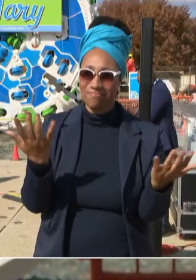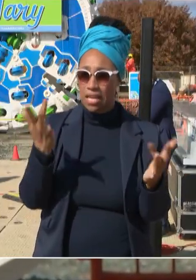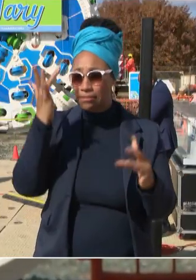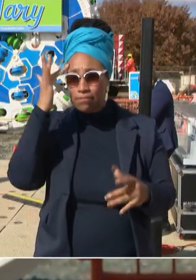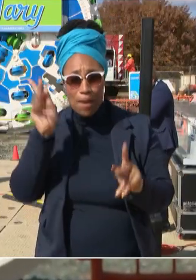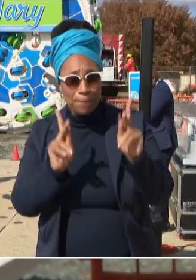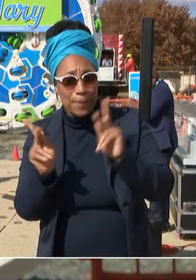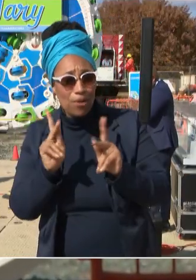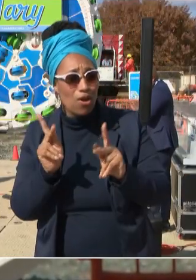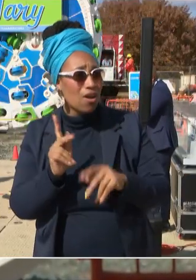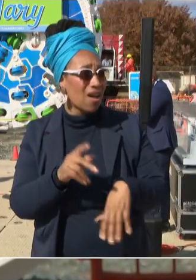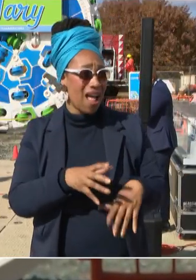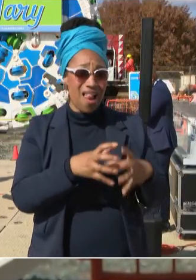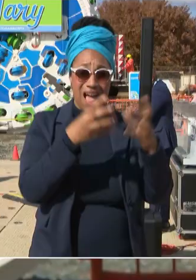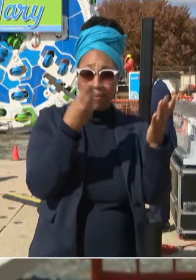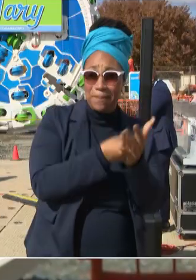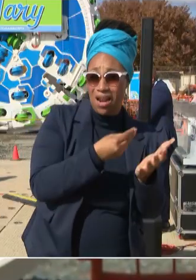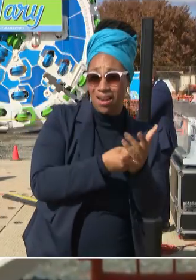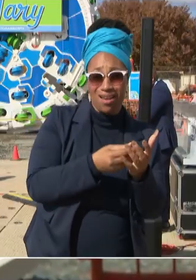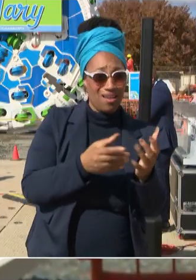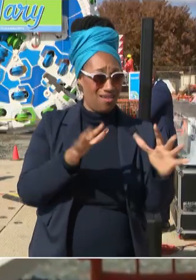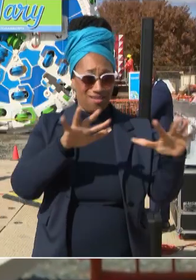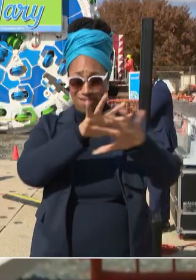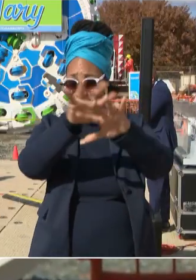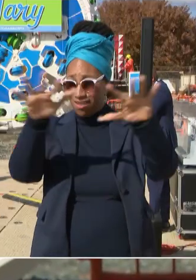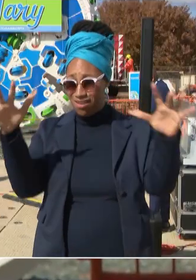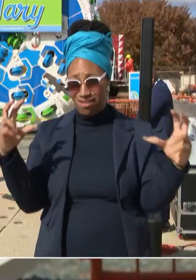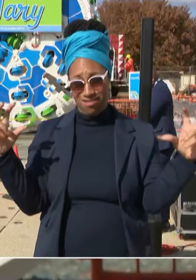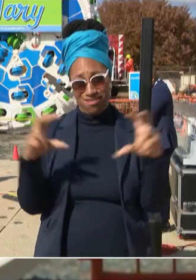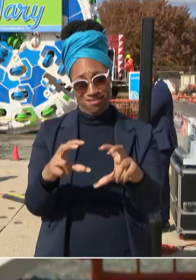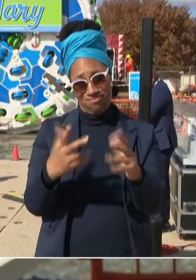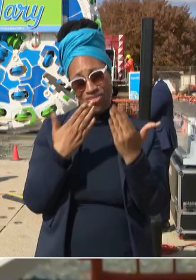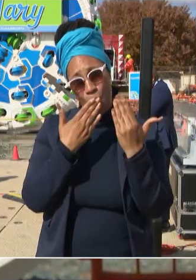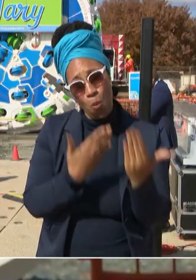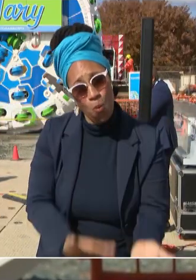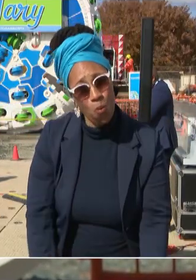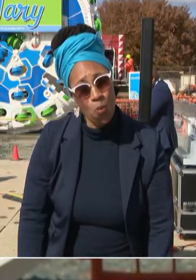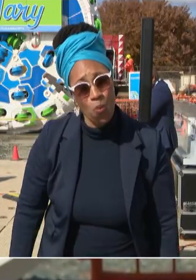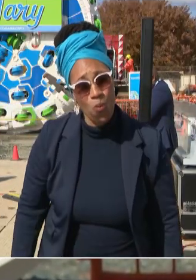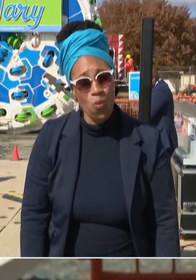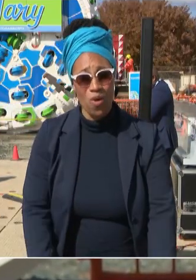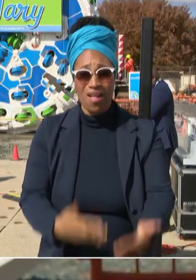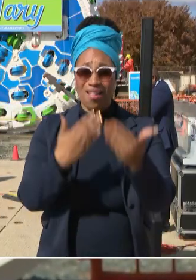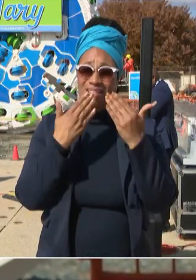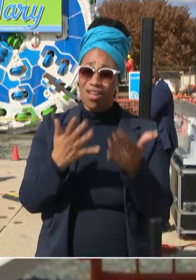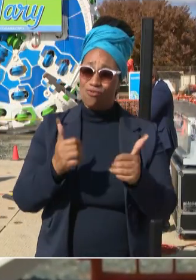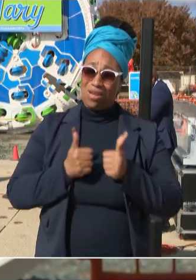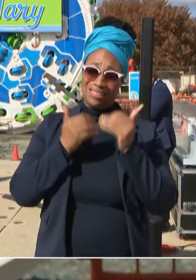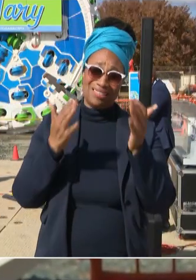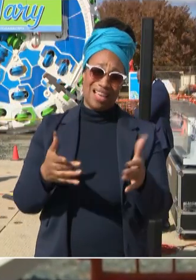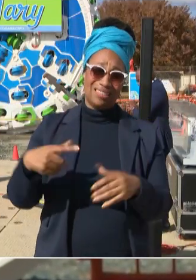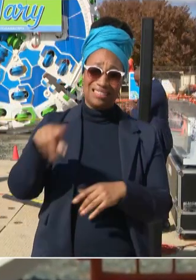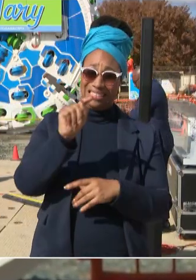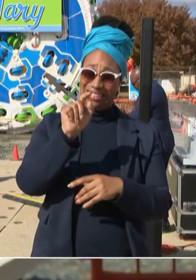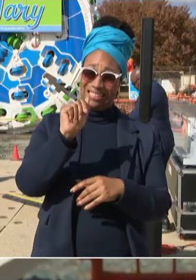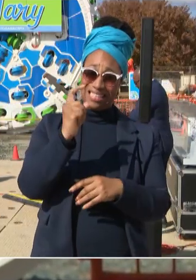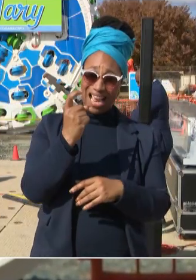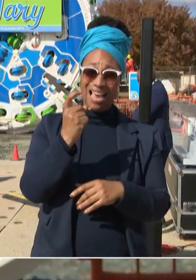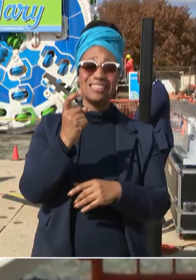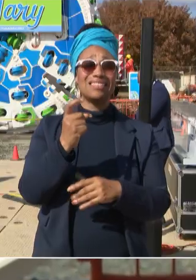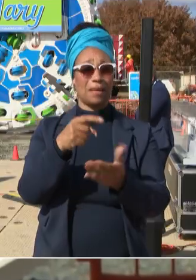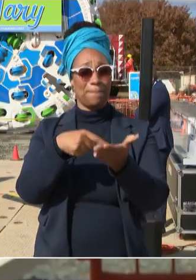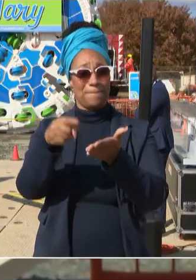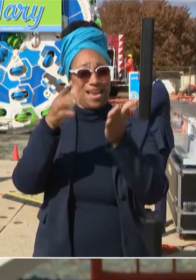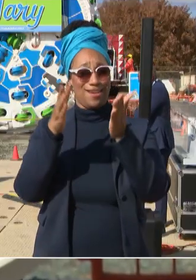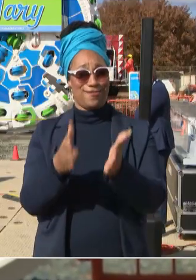money. And it has been the residents and taxpayers of the District of Columbia who have footed the bill. So again, give